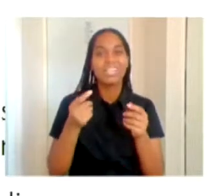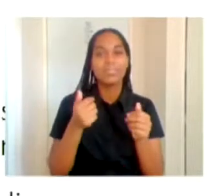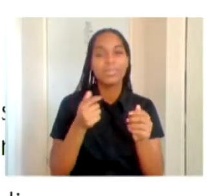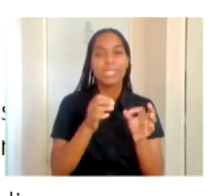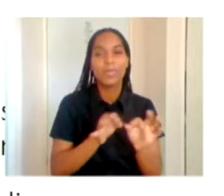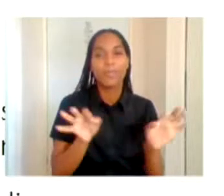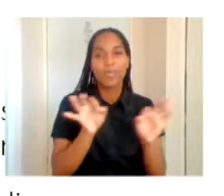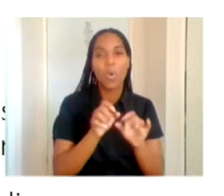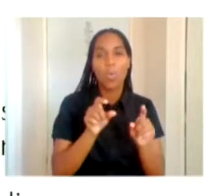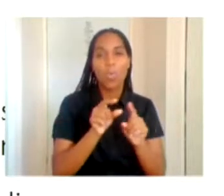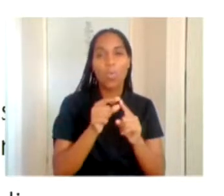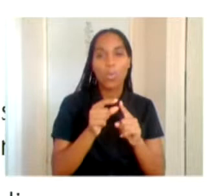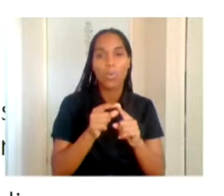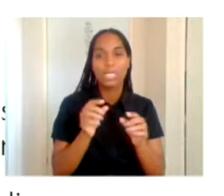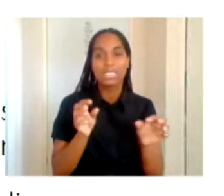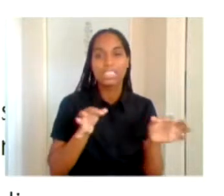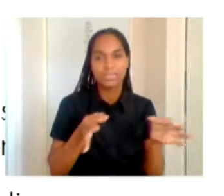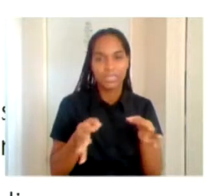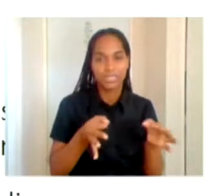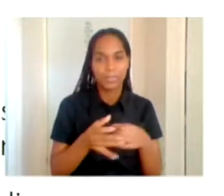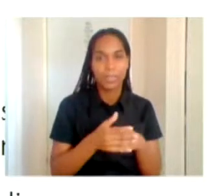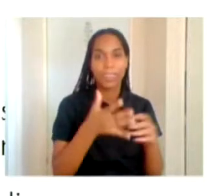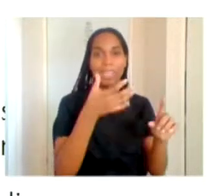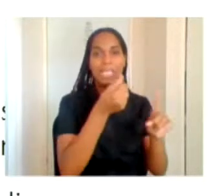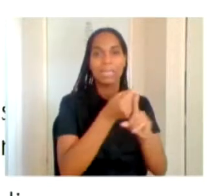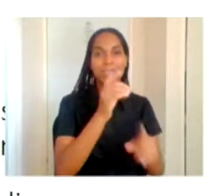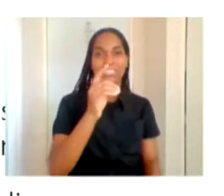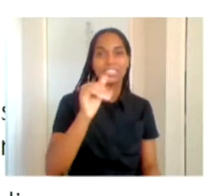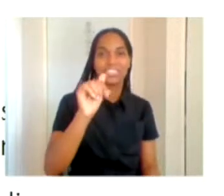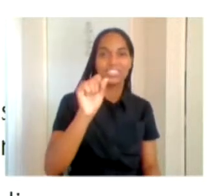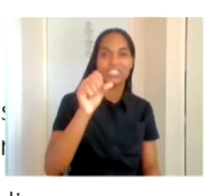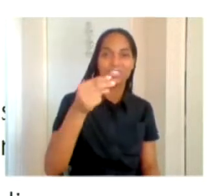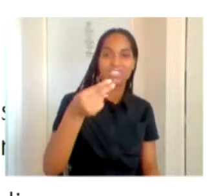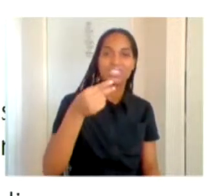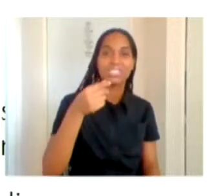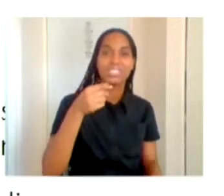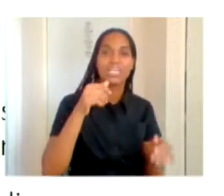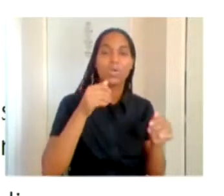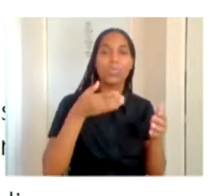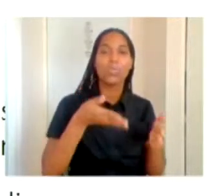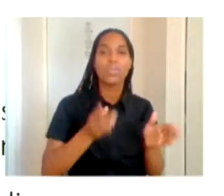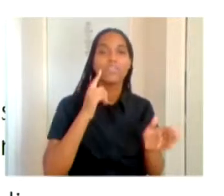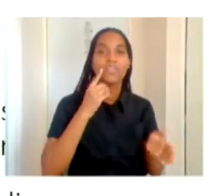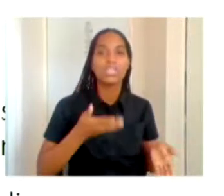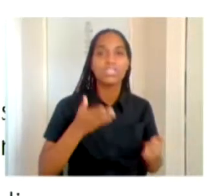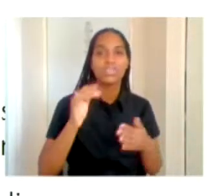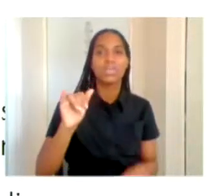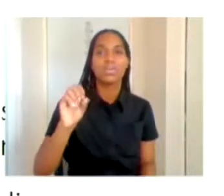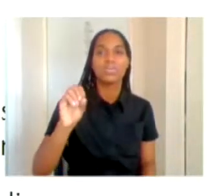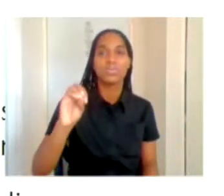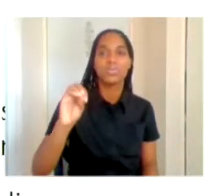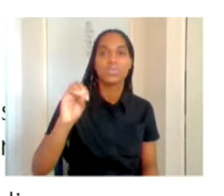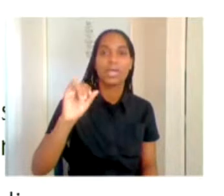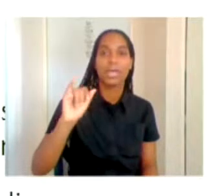So MPEG-, is a way to deliver iso-based media file format in multiple parts.